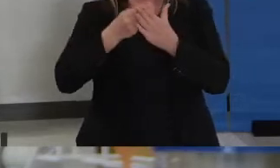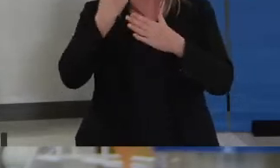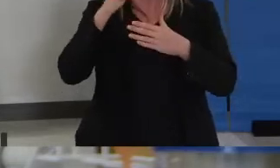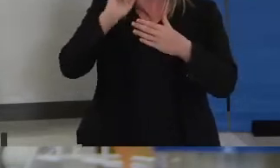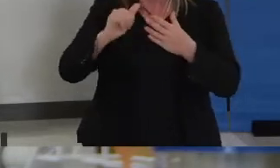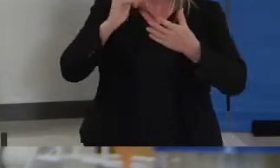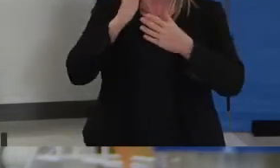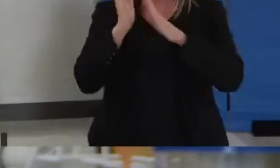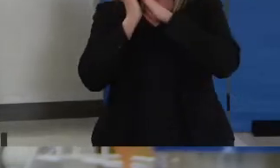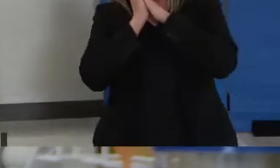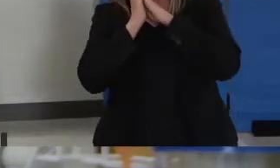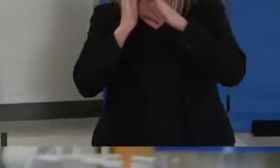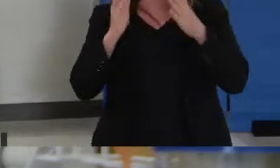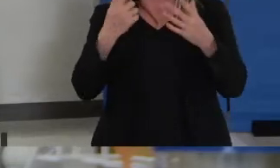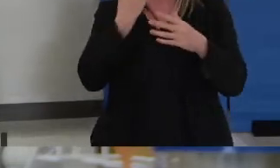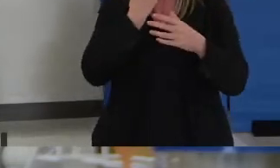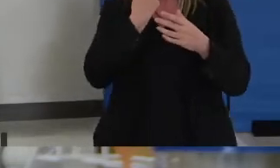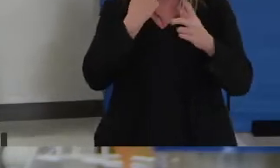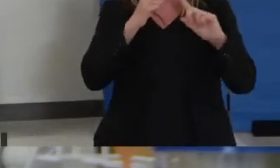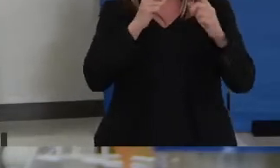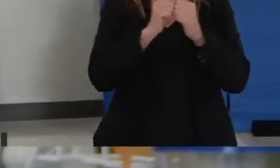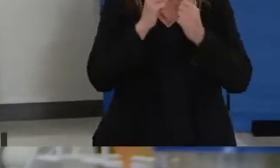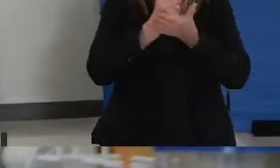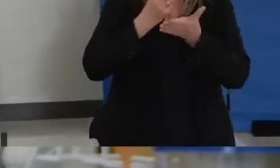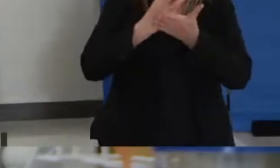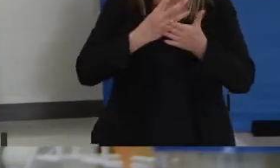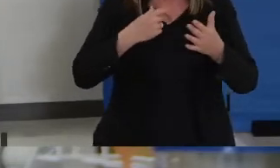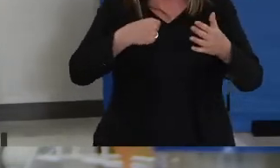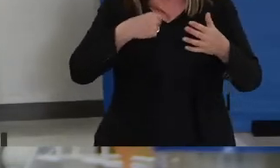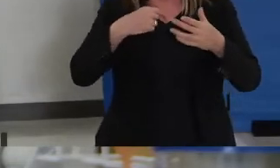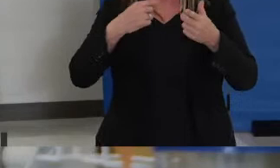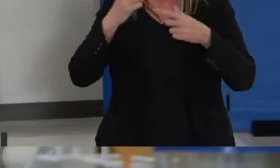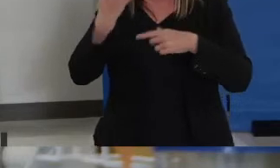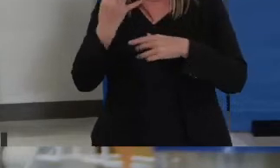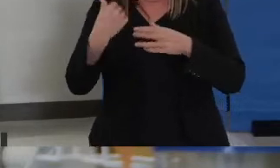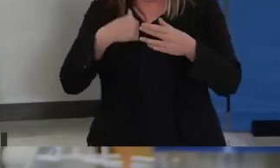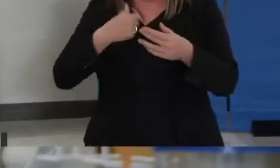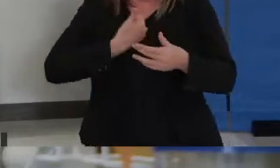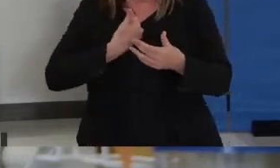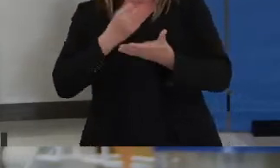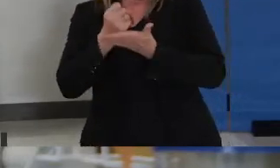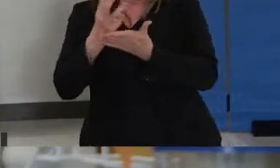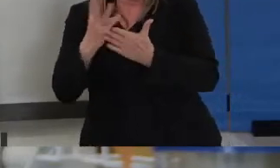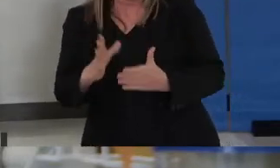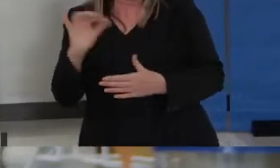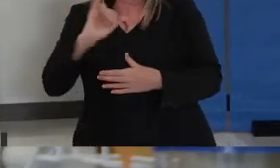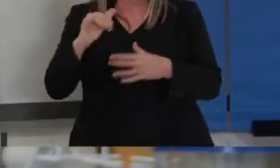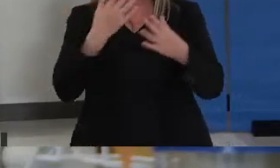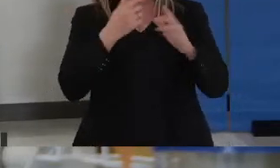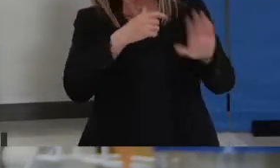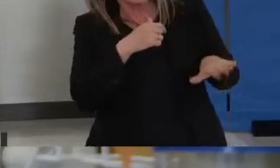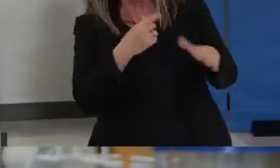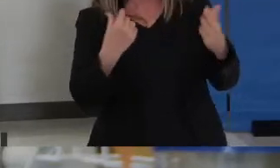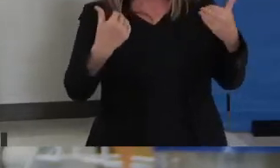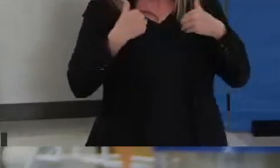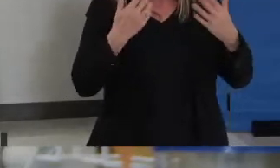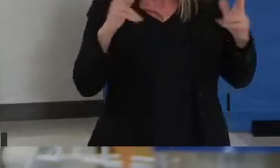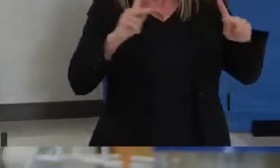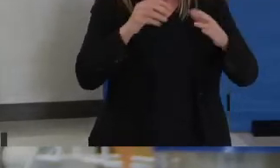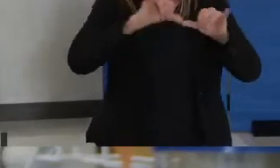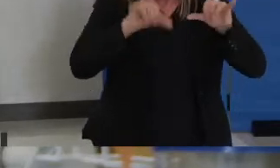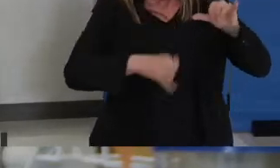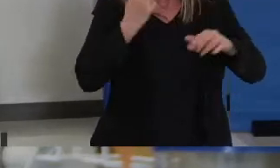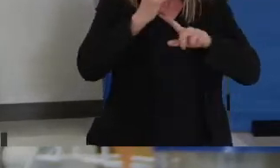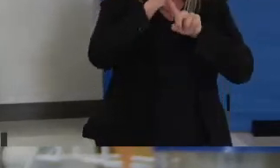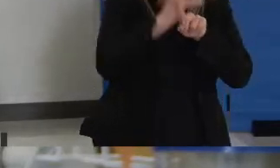beds. I just talked to a group of social workers Friday. I'm a social worker by training, who said, Dr. Eggman, we have people here for 6 months